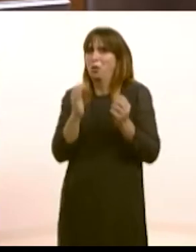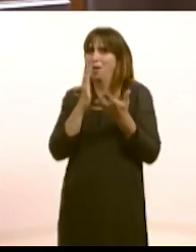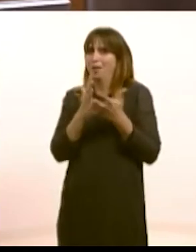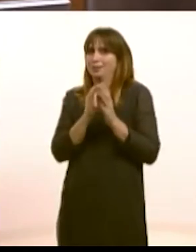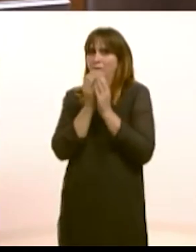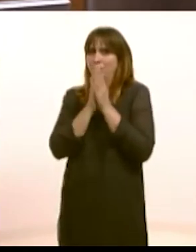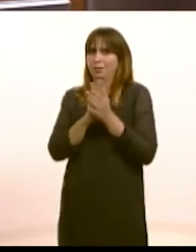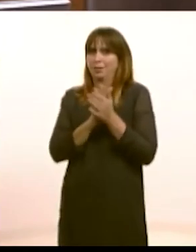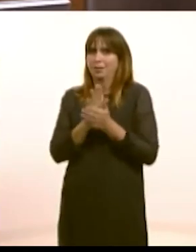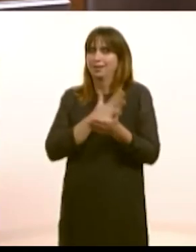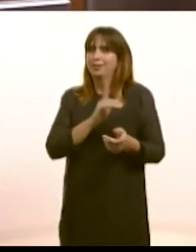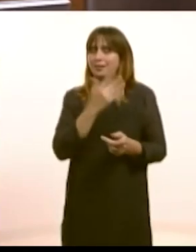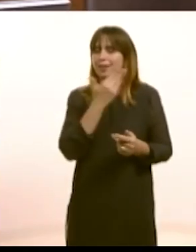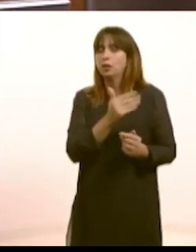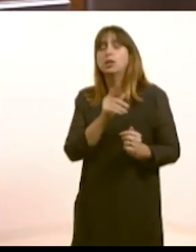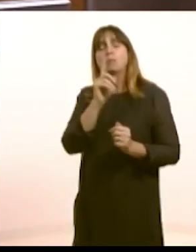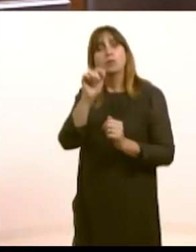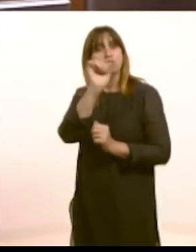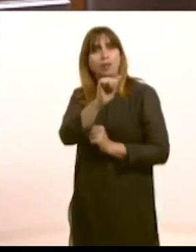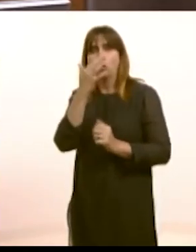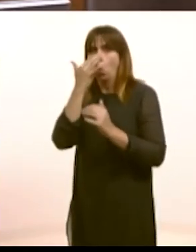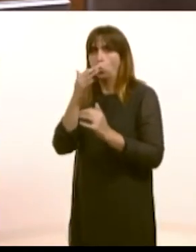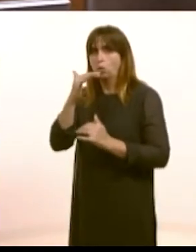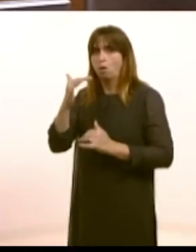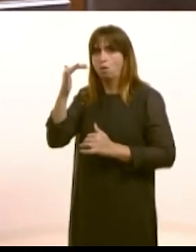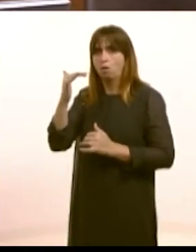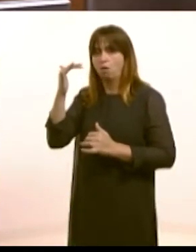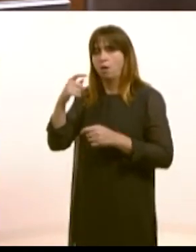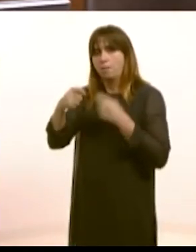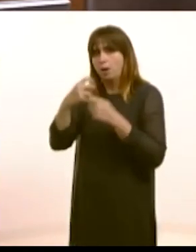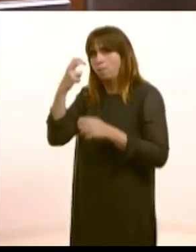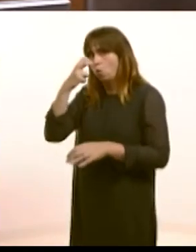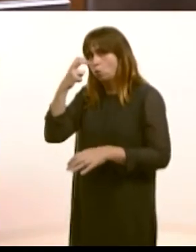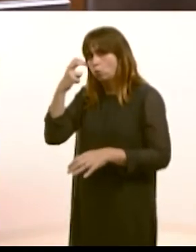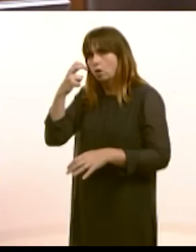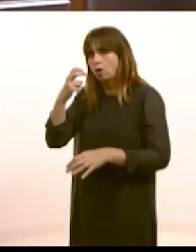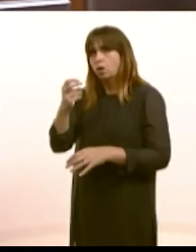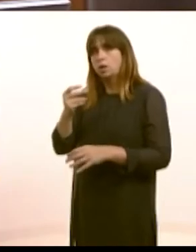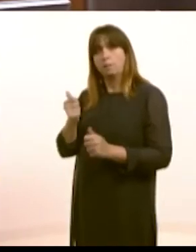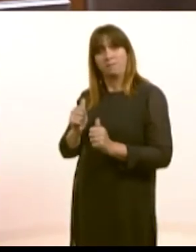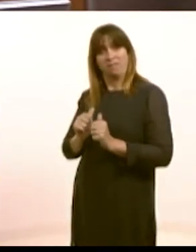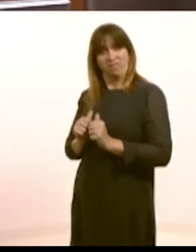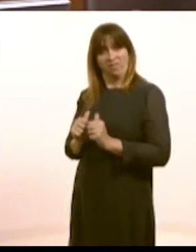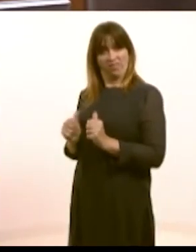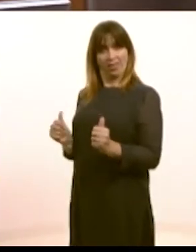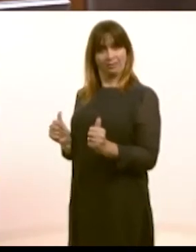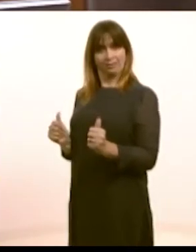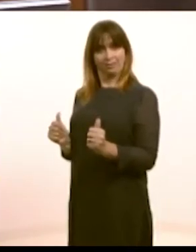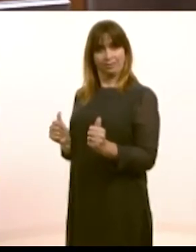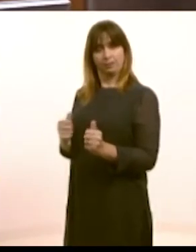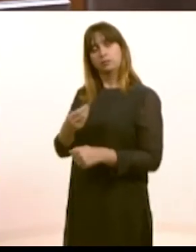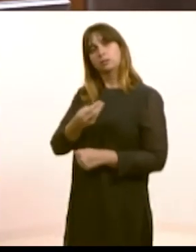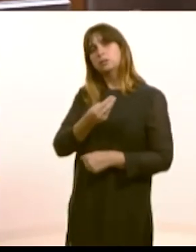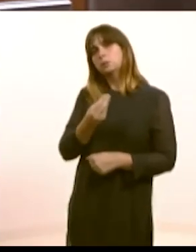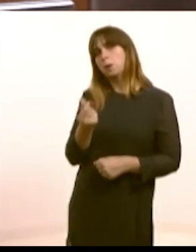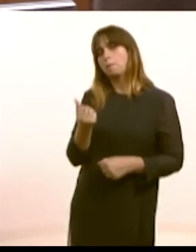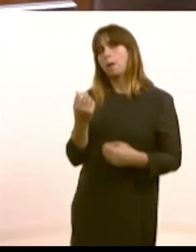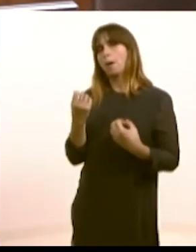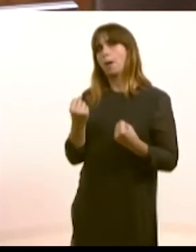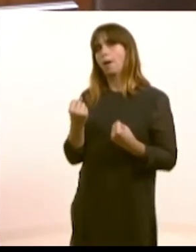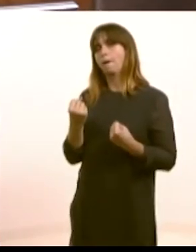the future is, as people get older, yes, you know, many of those people will be fitter when they're older, but inevitably people get a number of